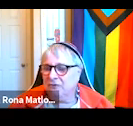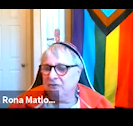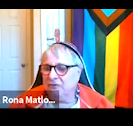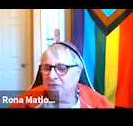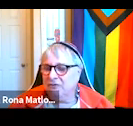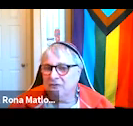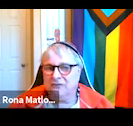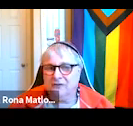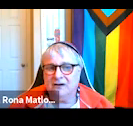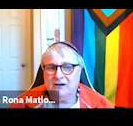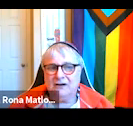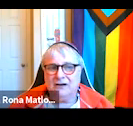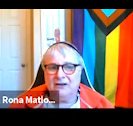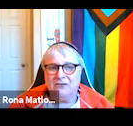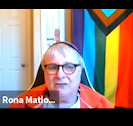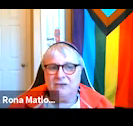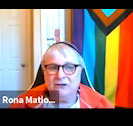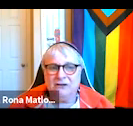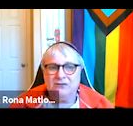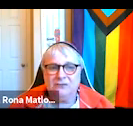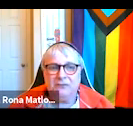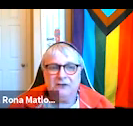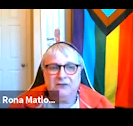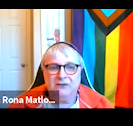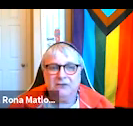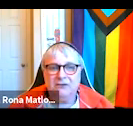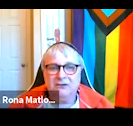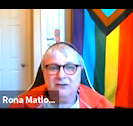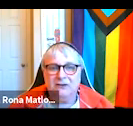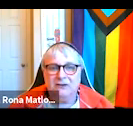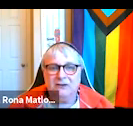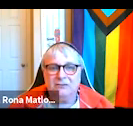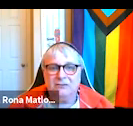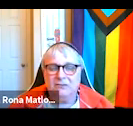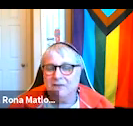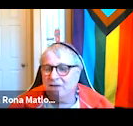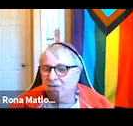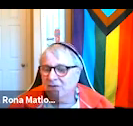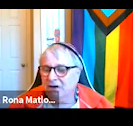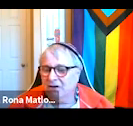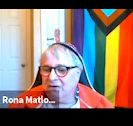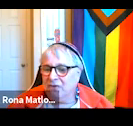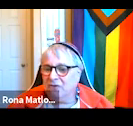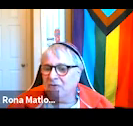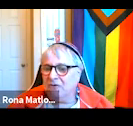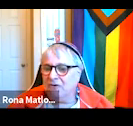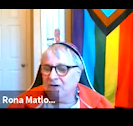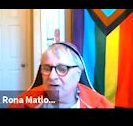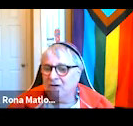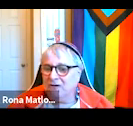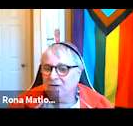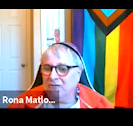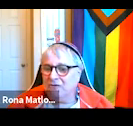self-reporting neurodivergence. I really expected a much higher